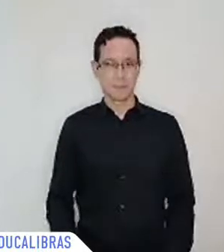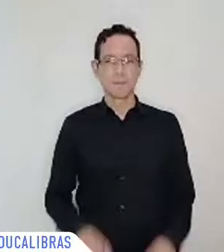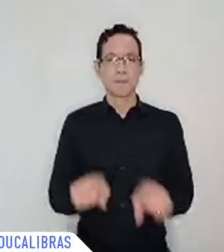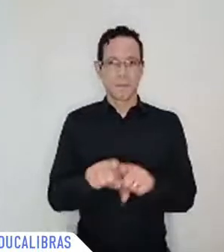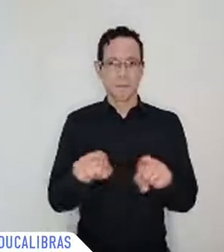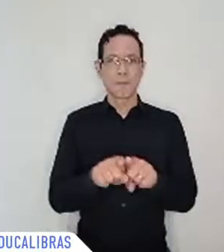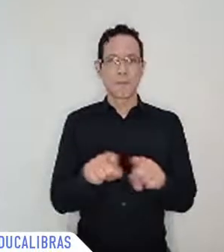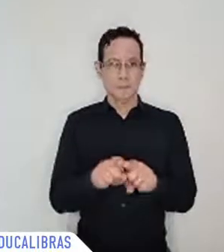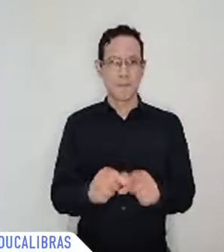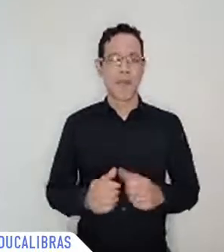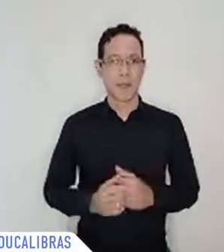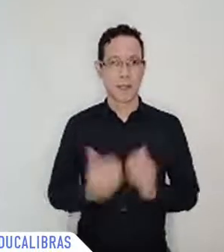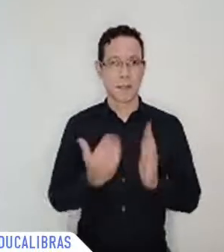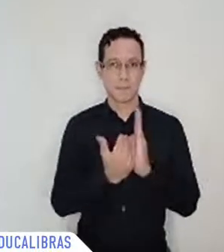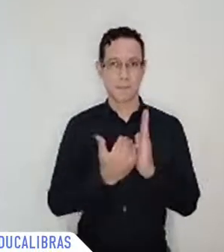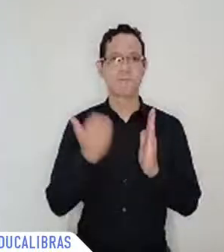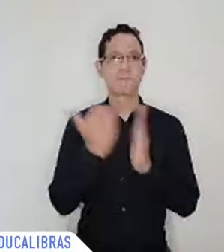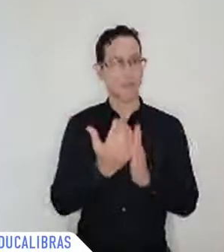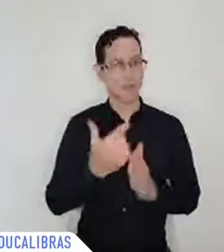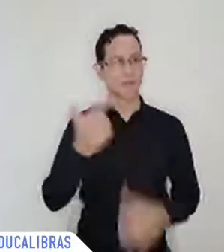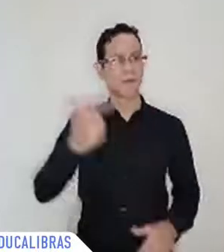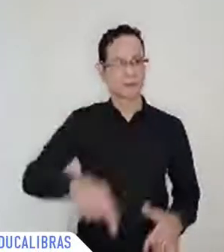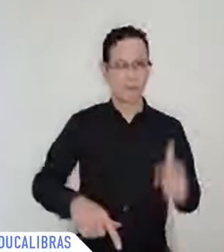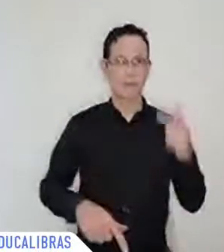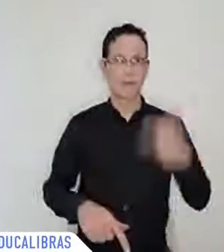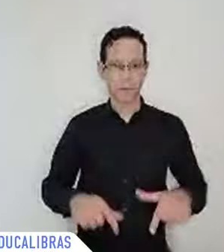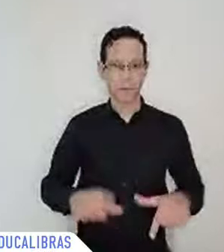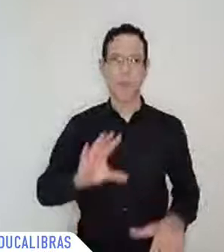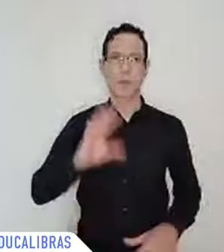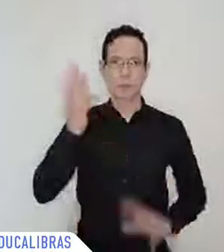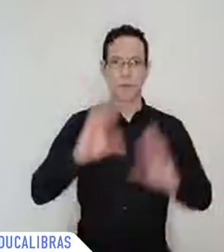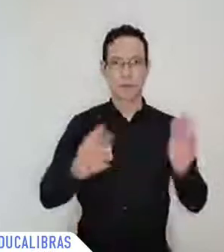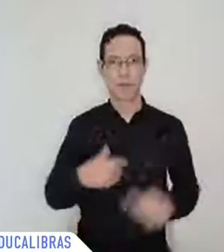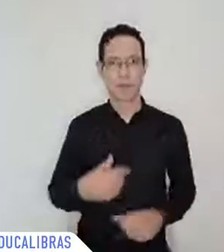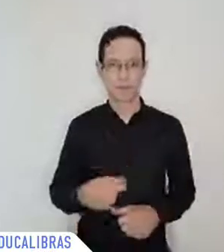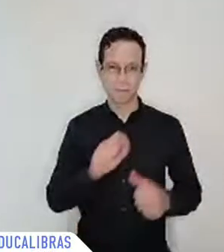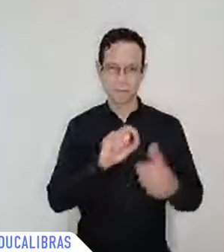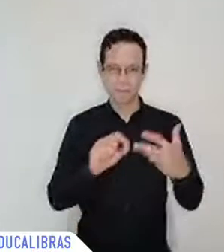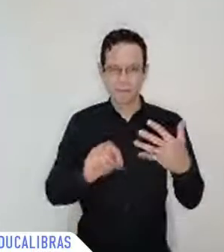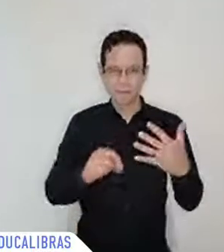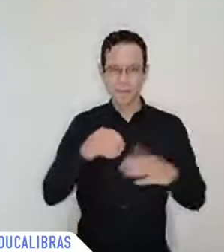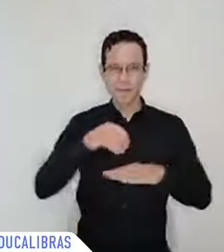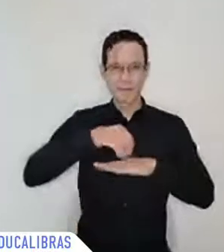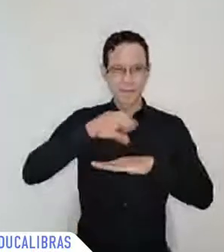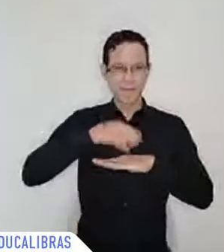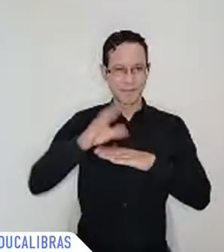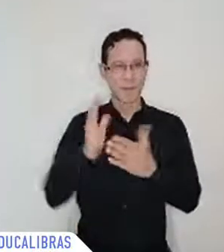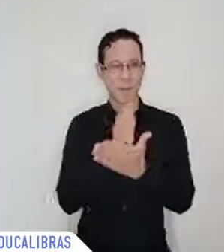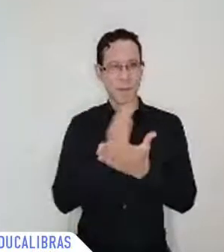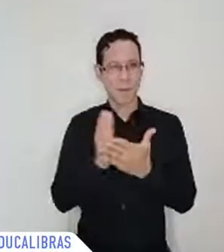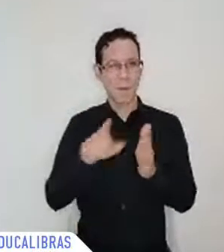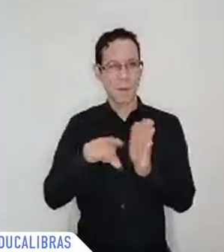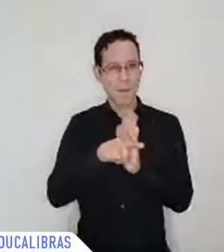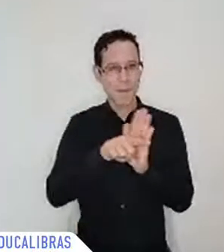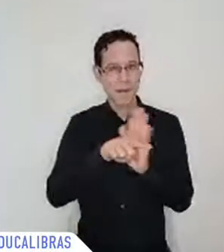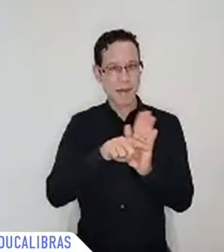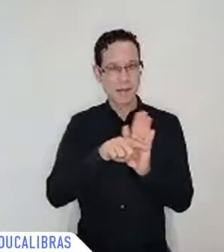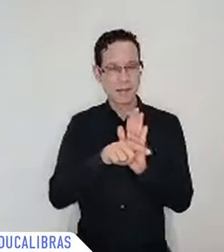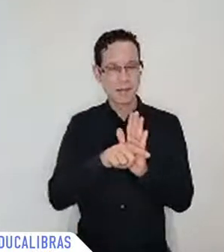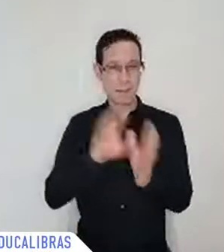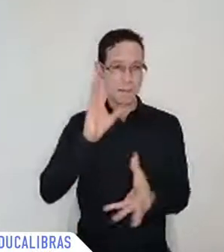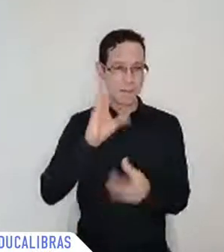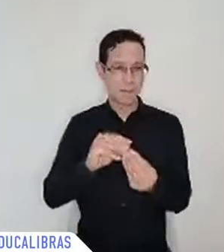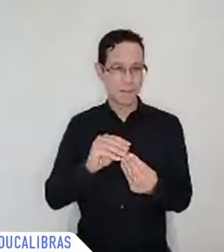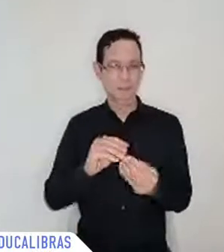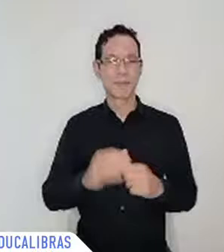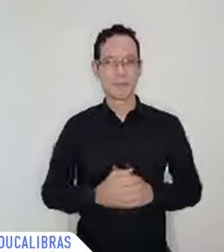their government, so to see what they're doing. So these are some things that have been happening a